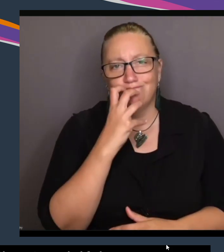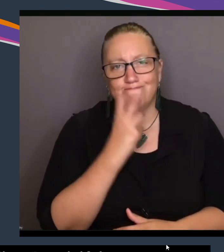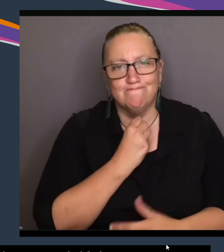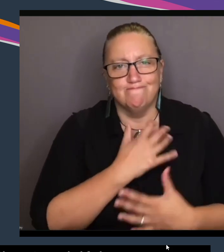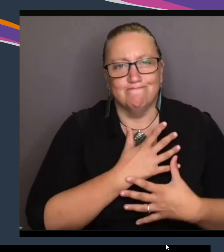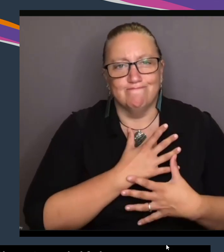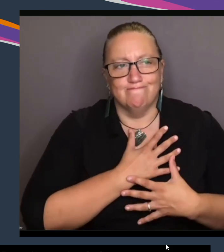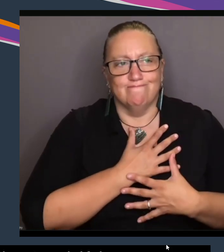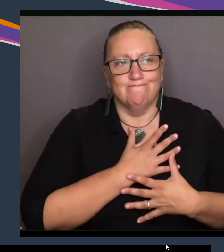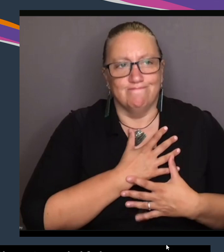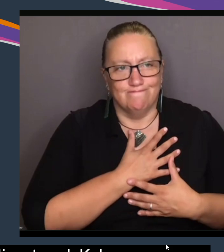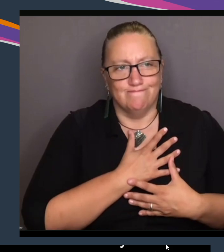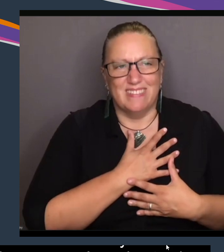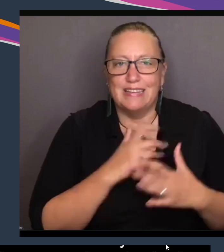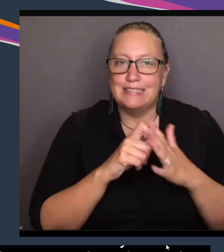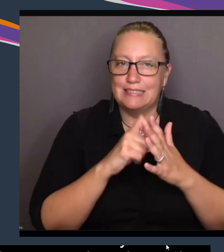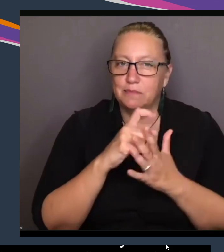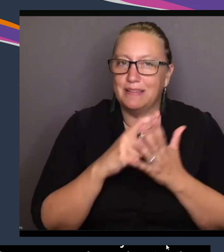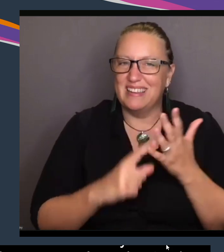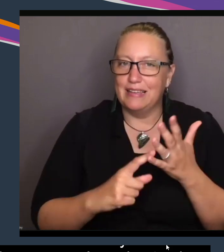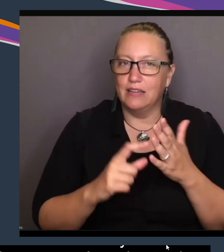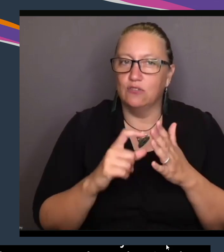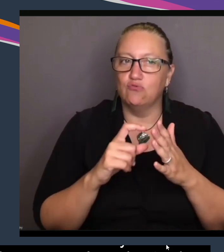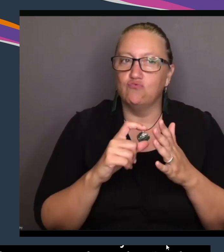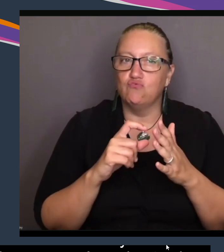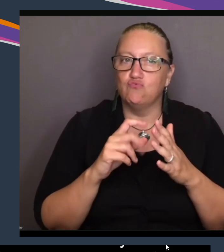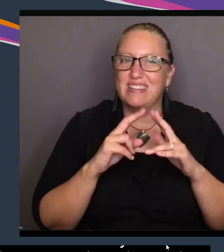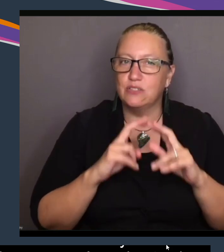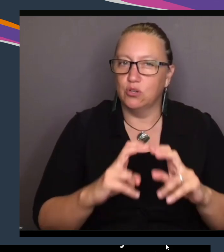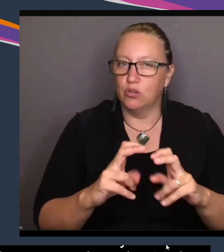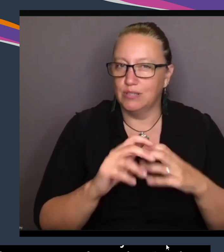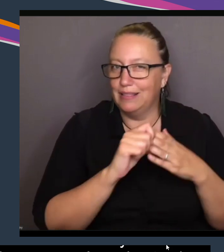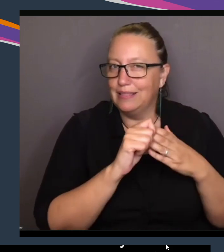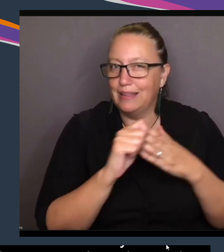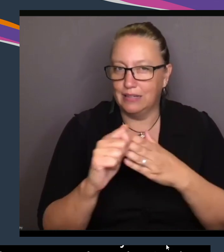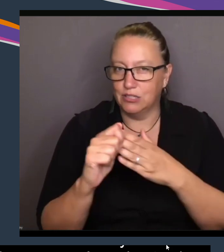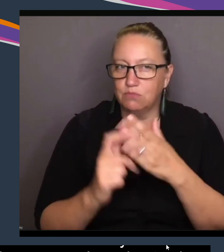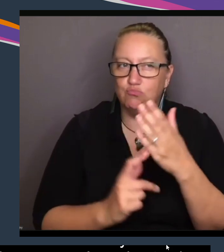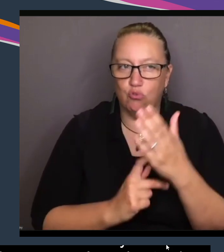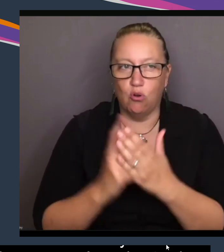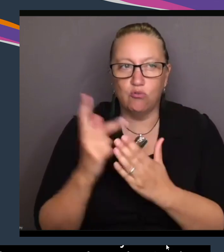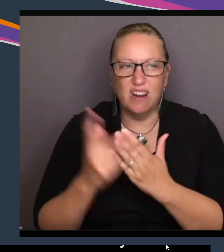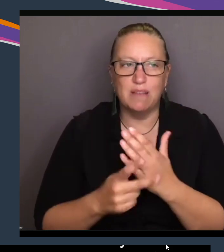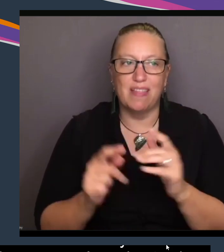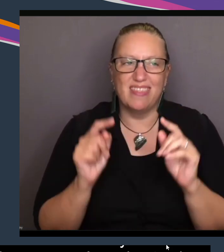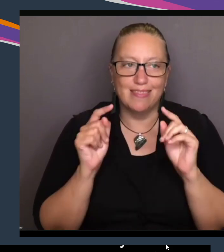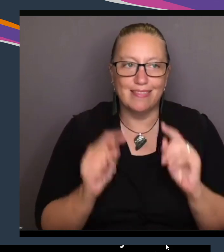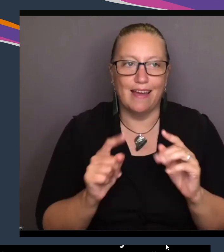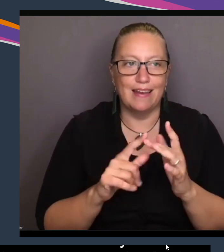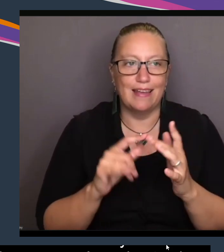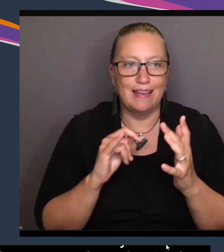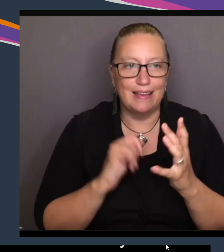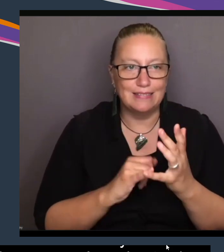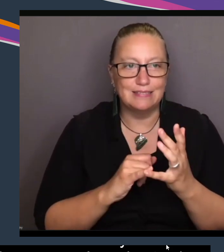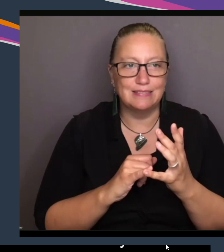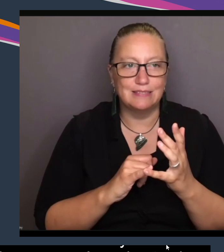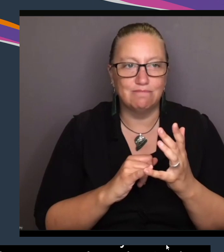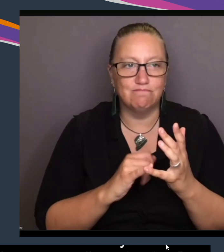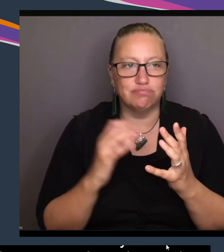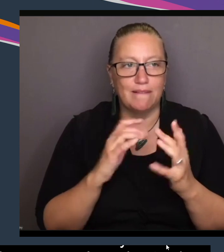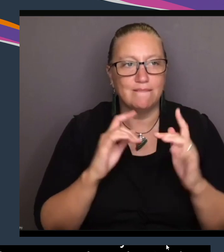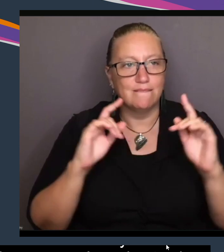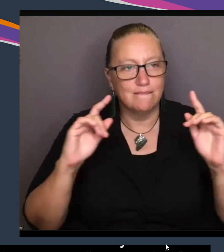The Disability Research Leadership Program is the first time we understand that